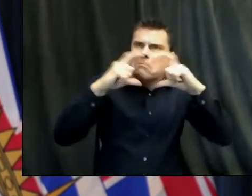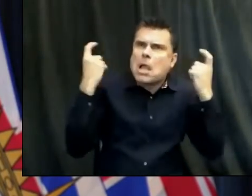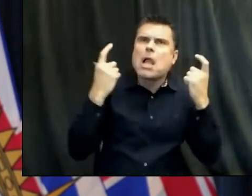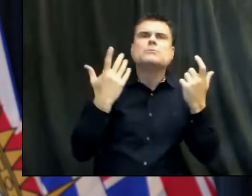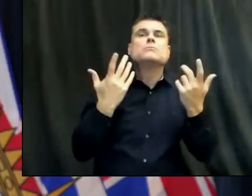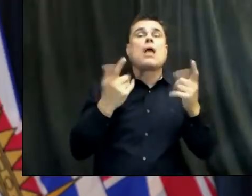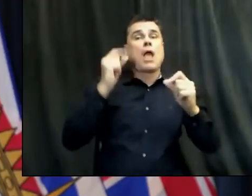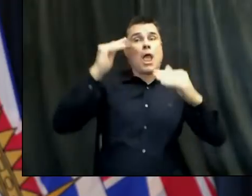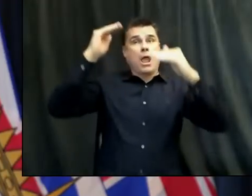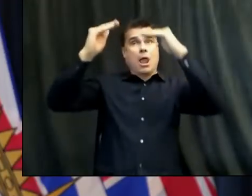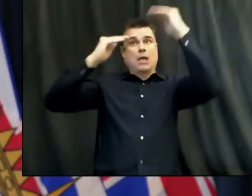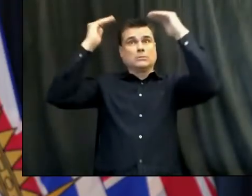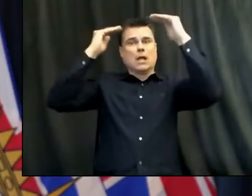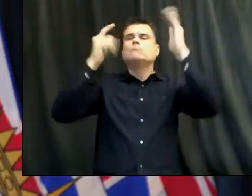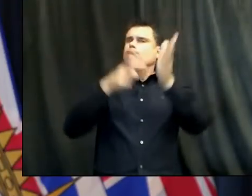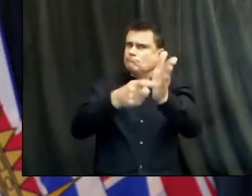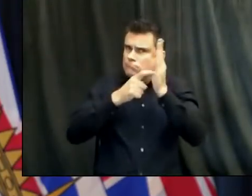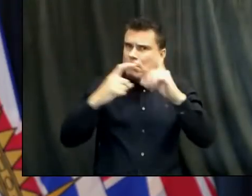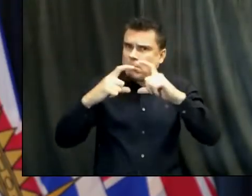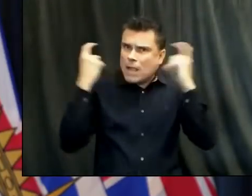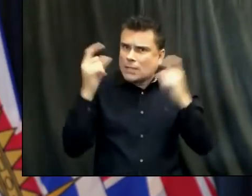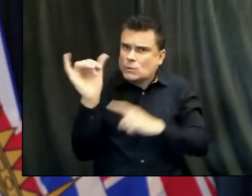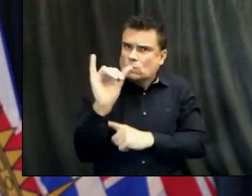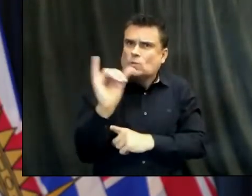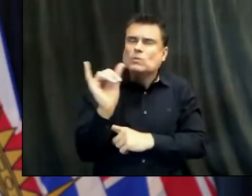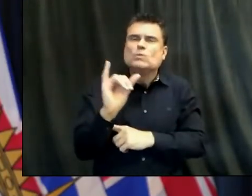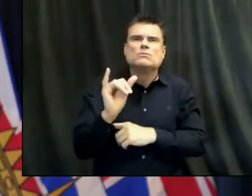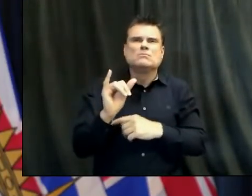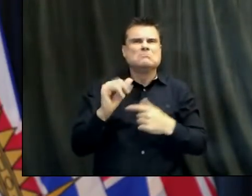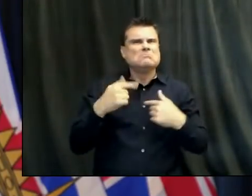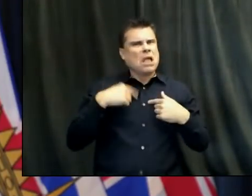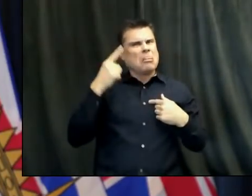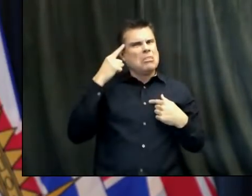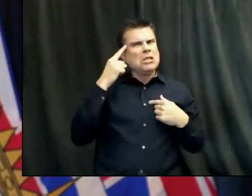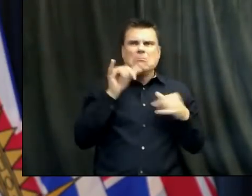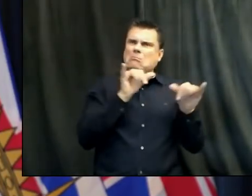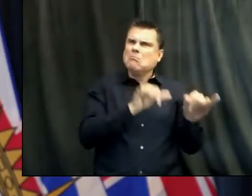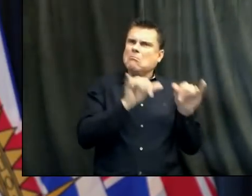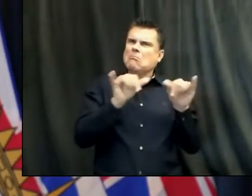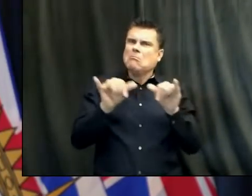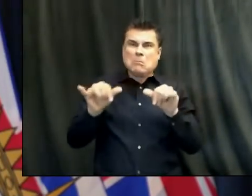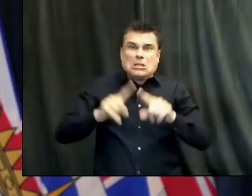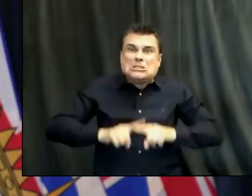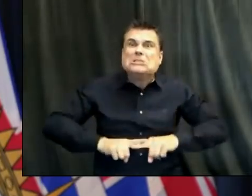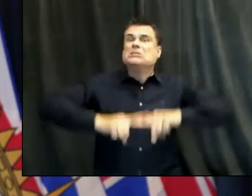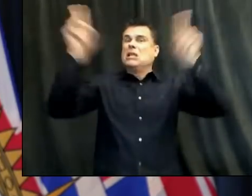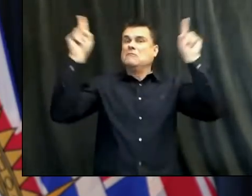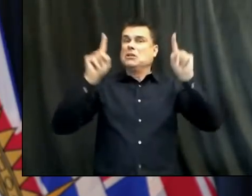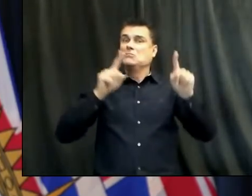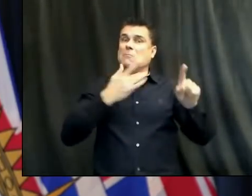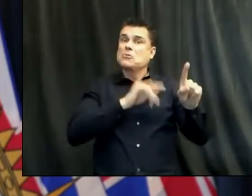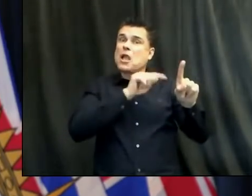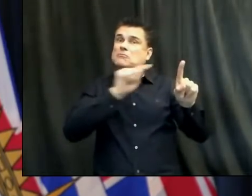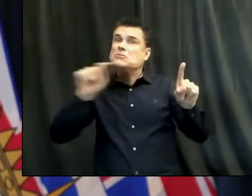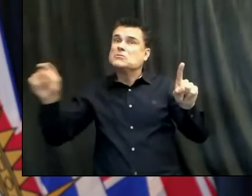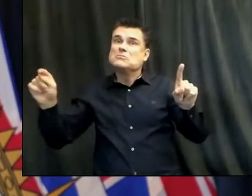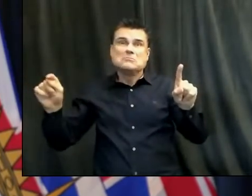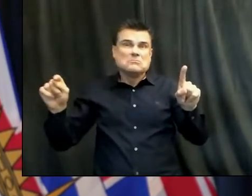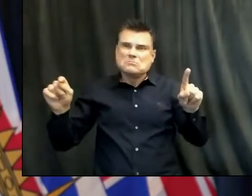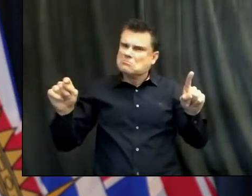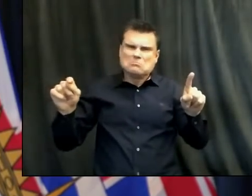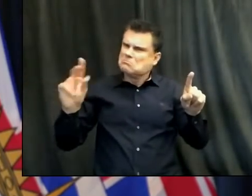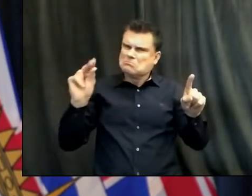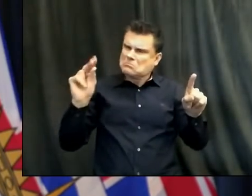So I don't think there's as many differences as there are commonalities. And every school, we know, has its